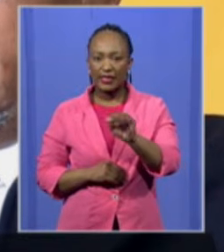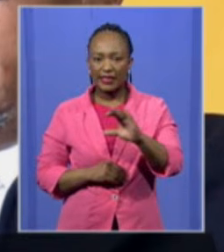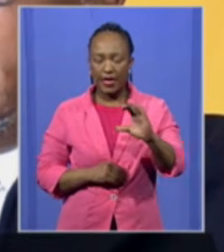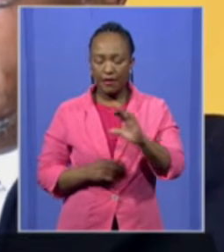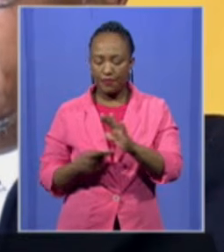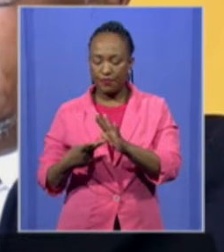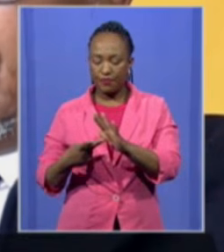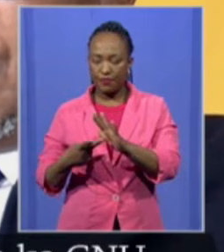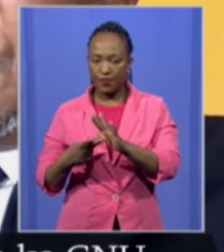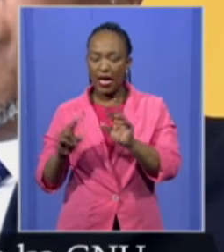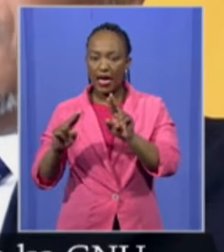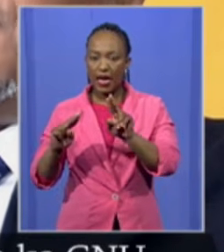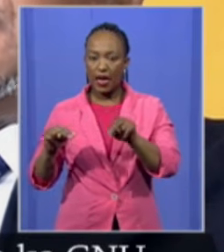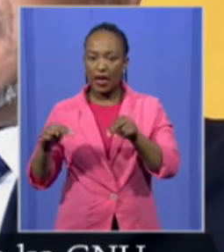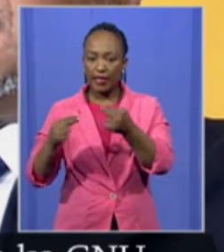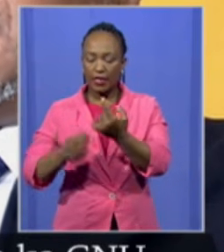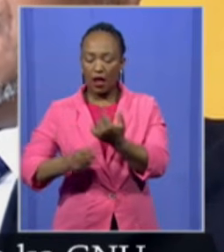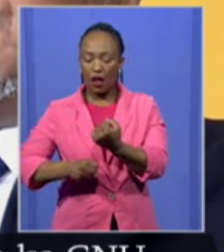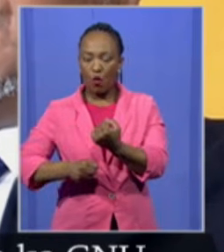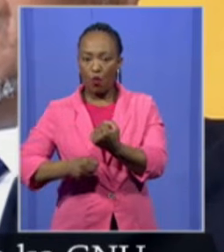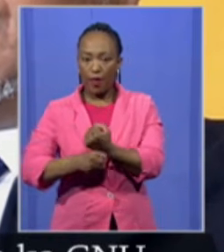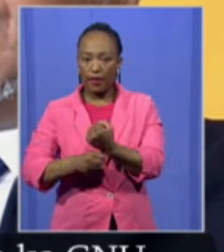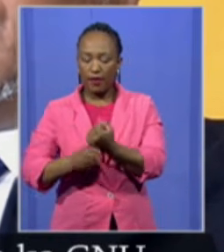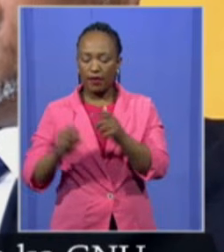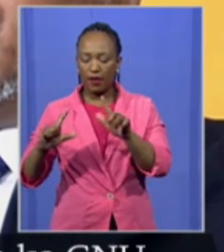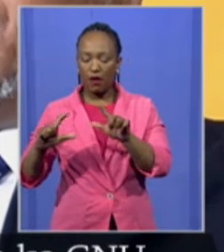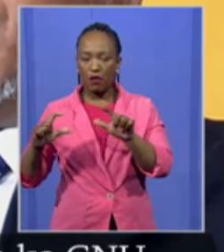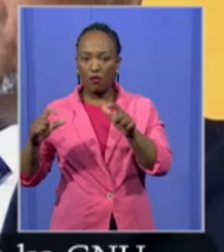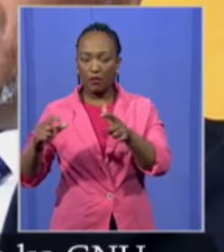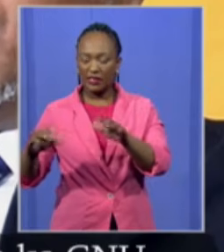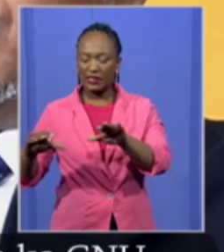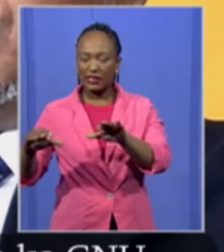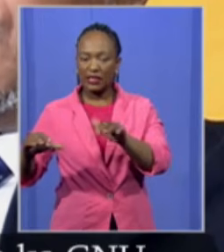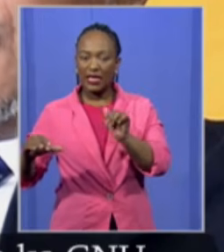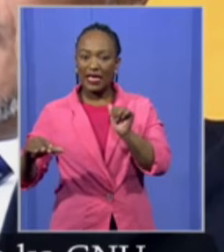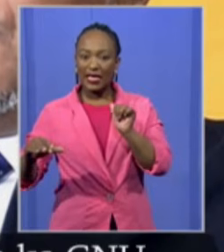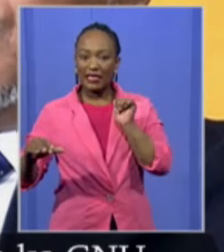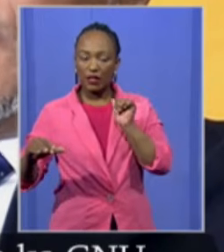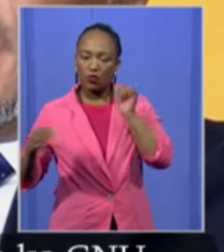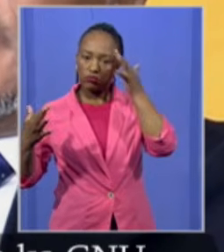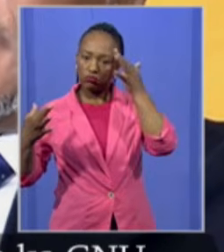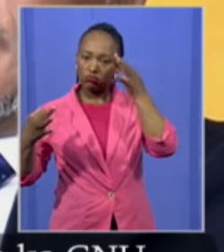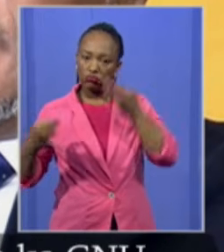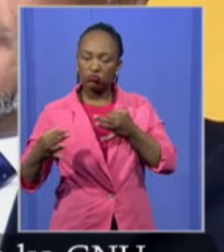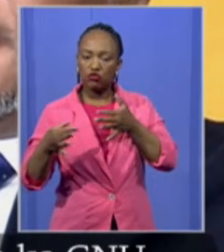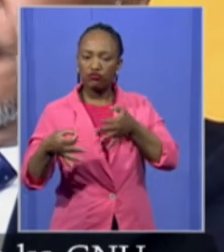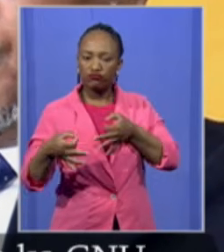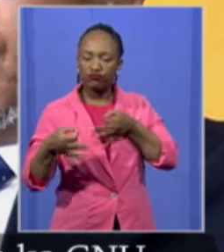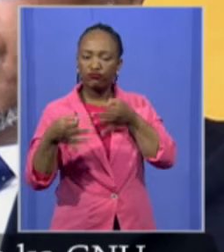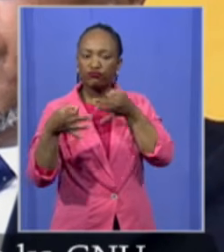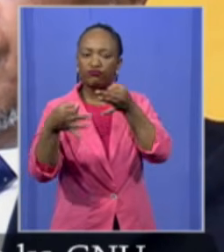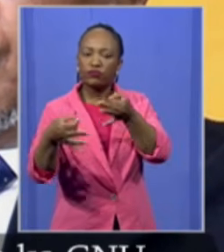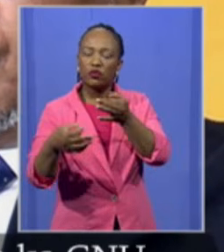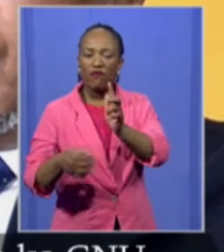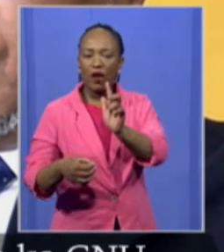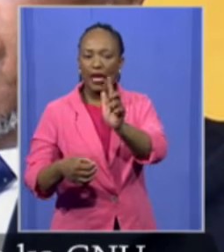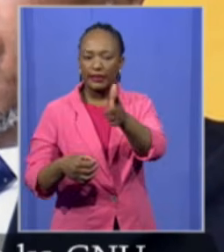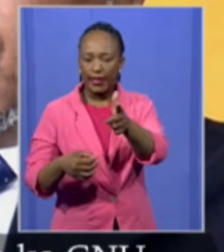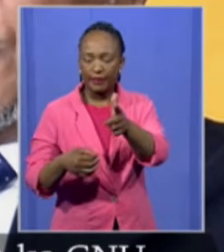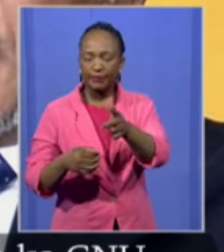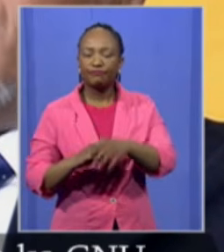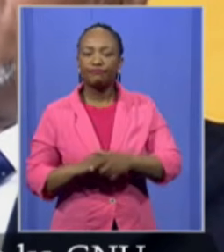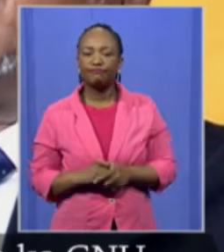yesterday resolved that it should be postponed to a later stage